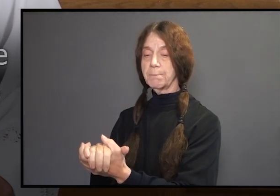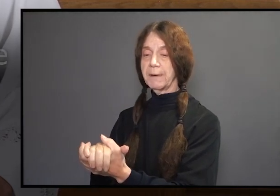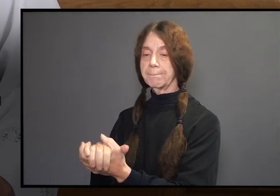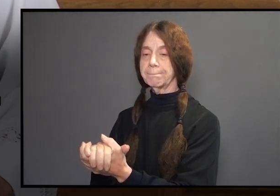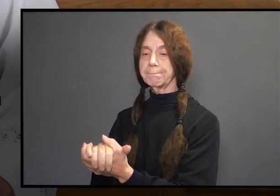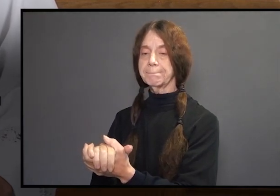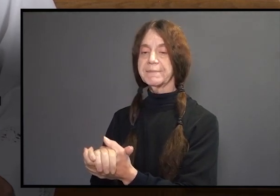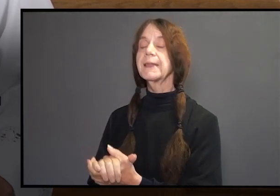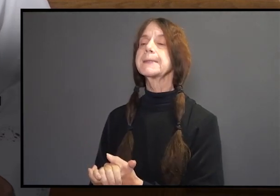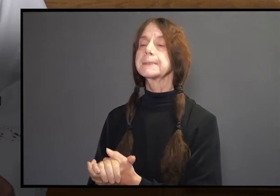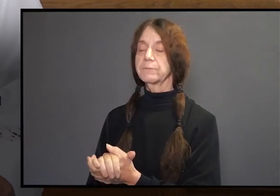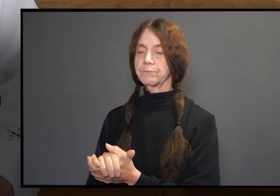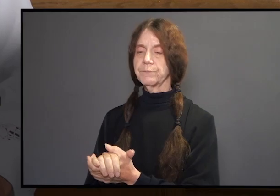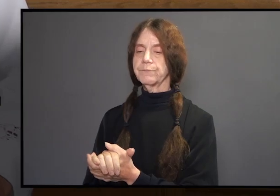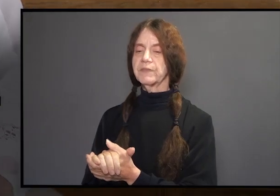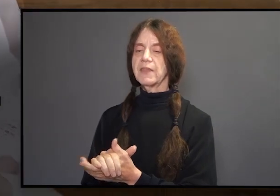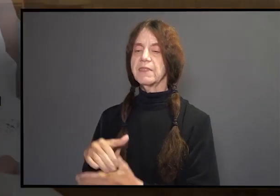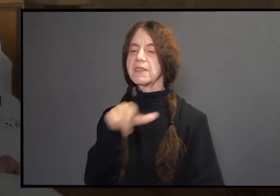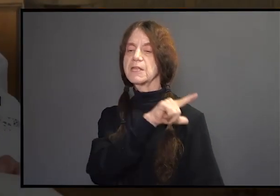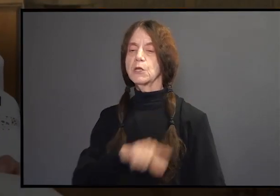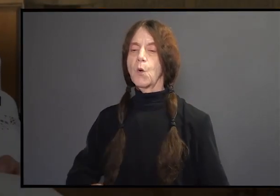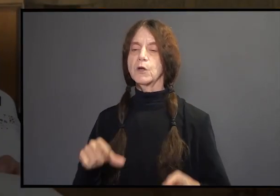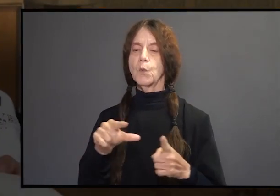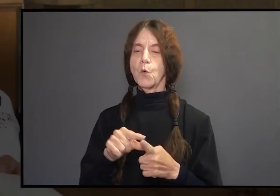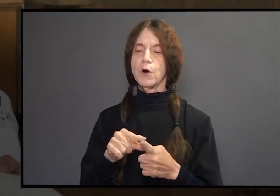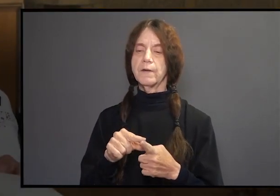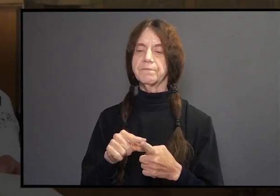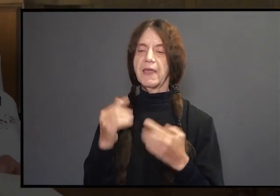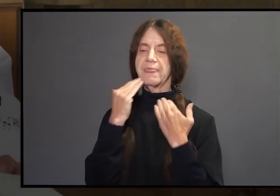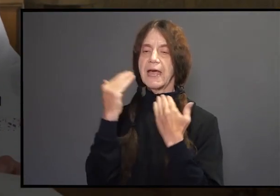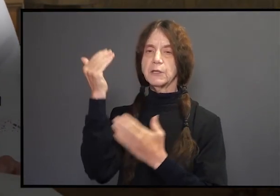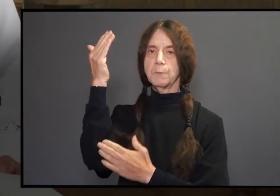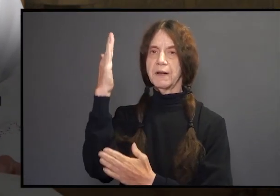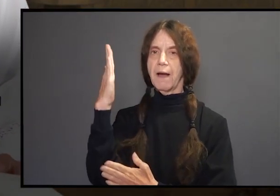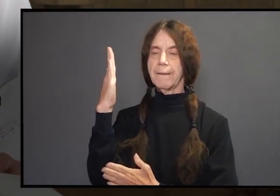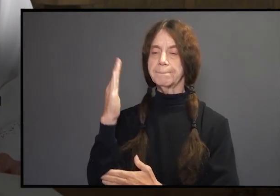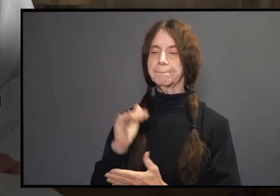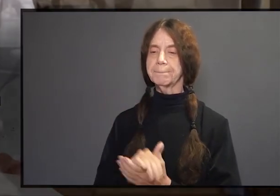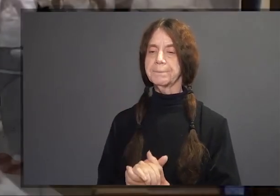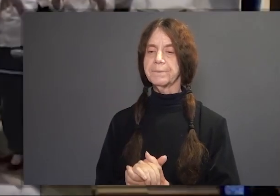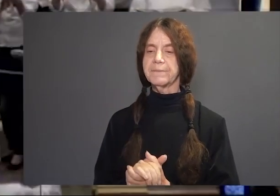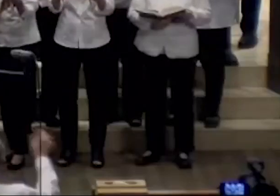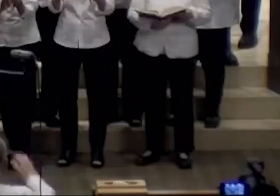her husband." This is the word of the Lord. Thanks be to God.